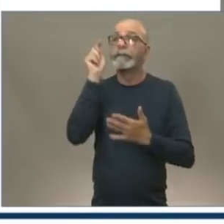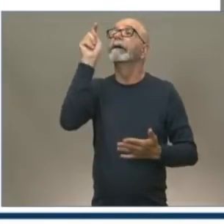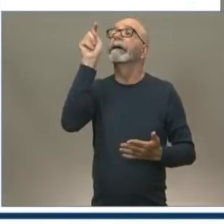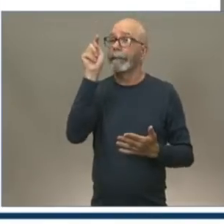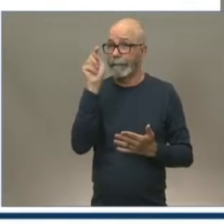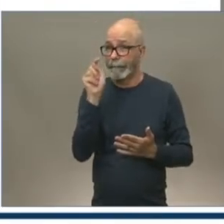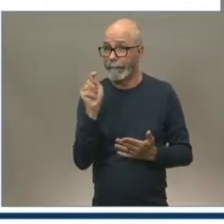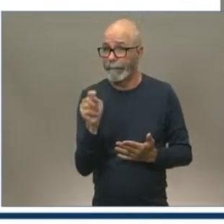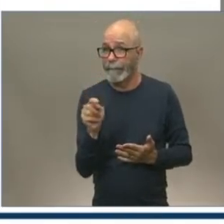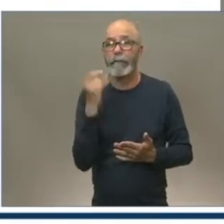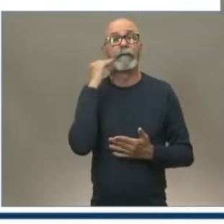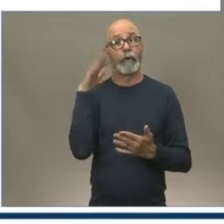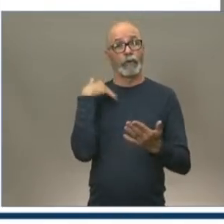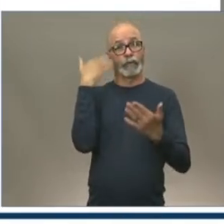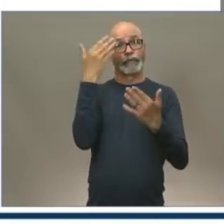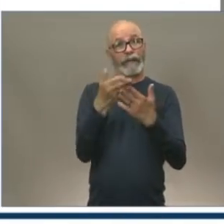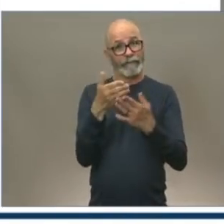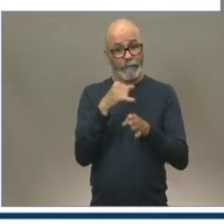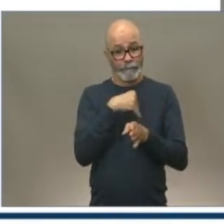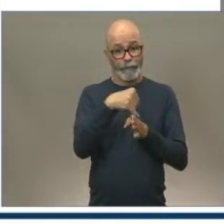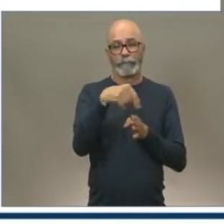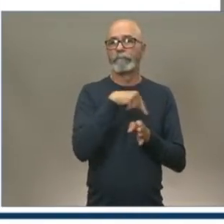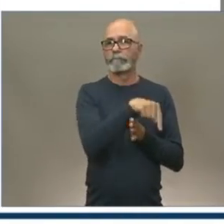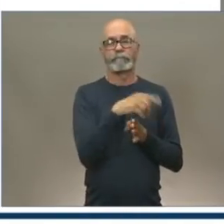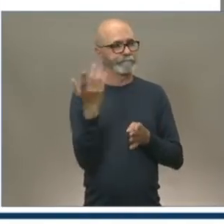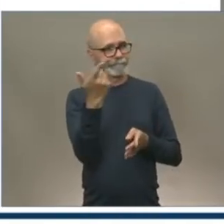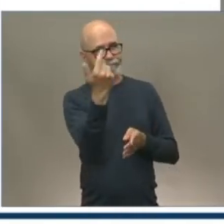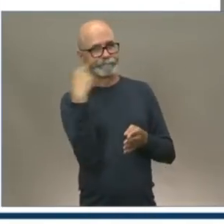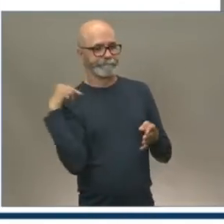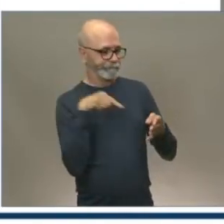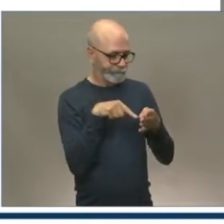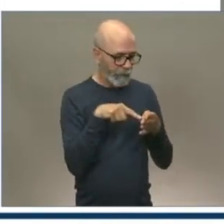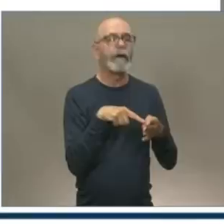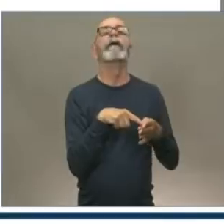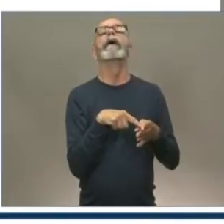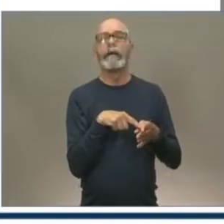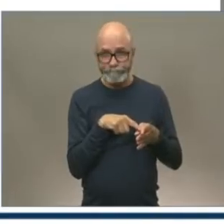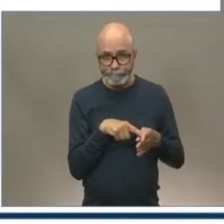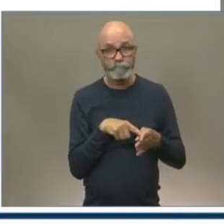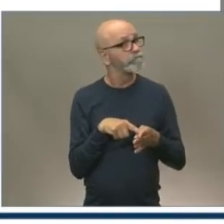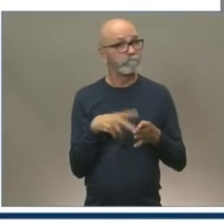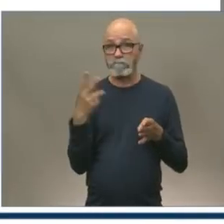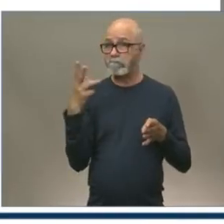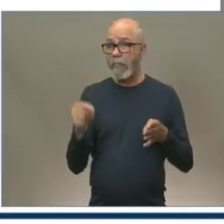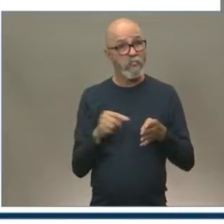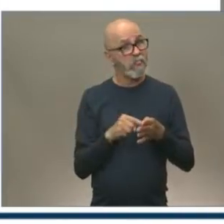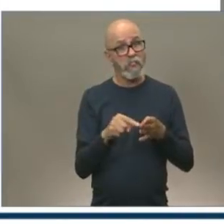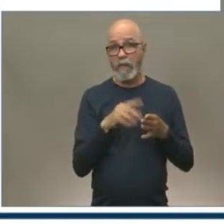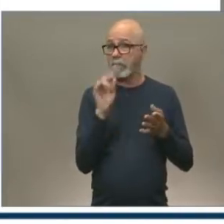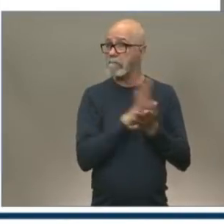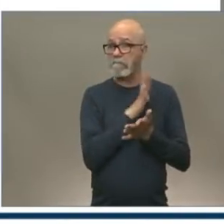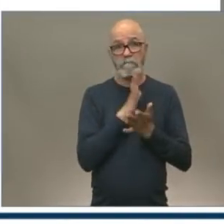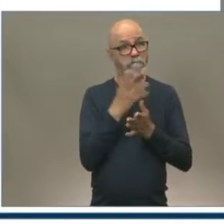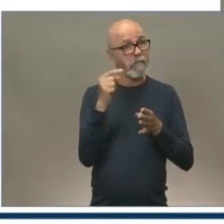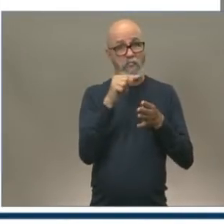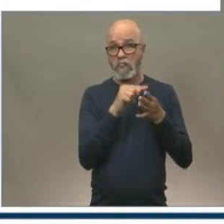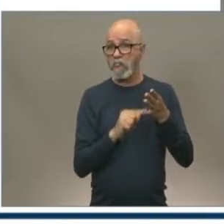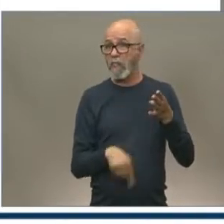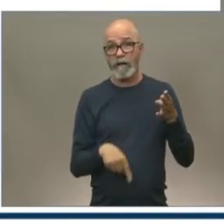at the border. If they don't have that approval, and there may be other pieces of information, like we've said, if people are moving here, they need to show that they have